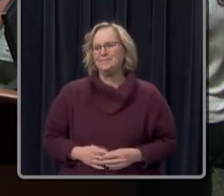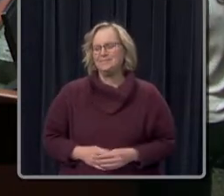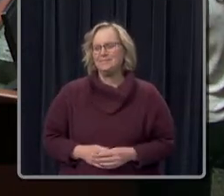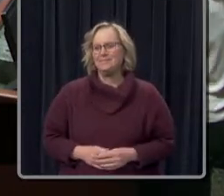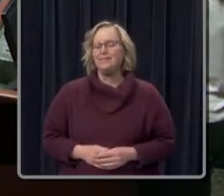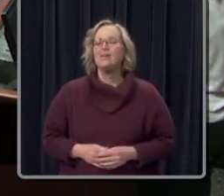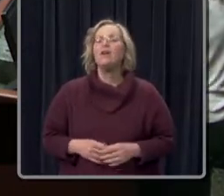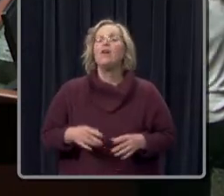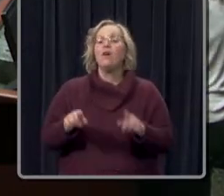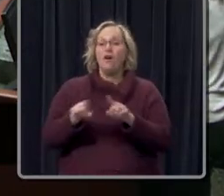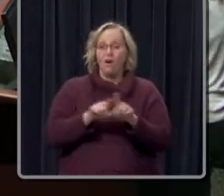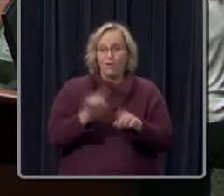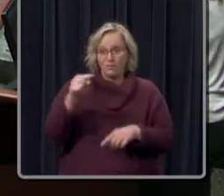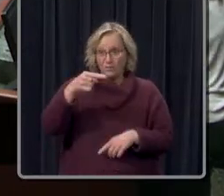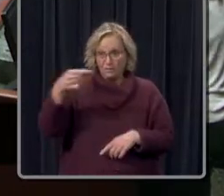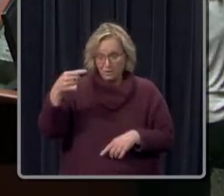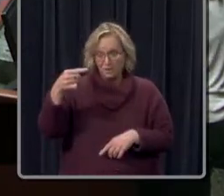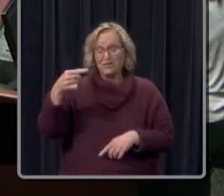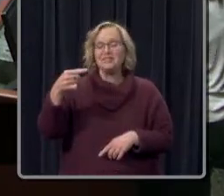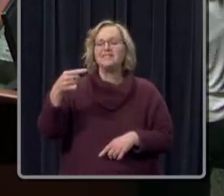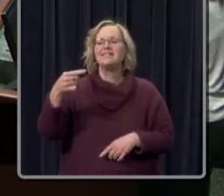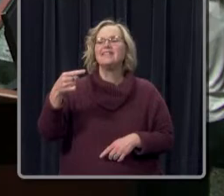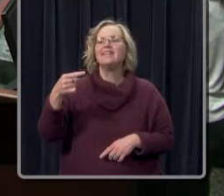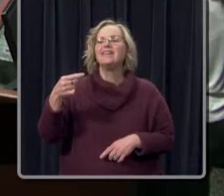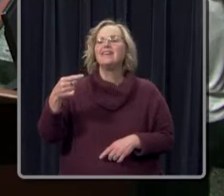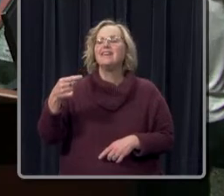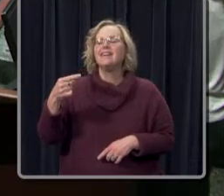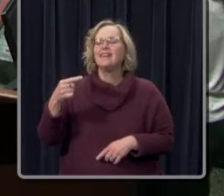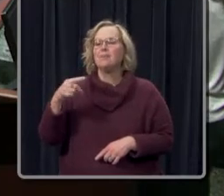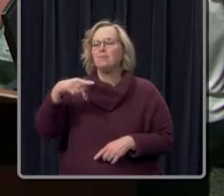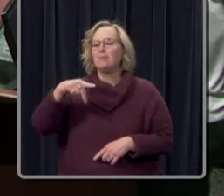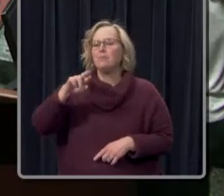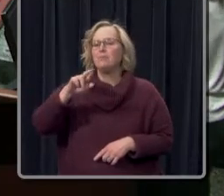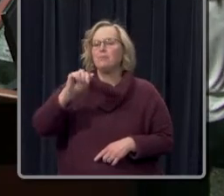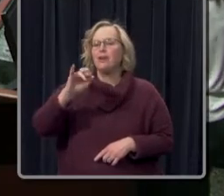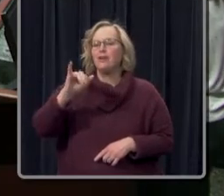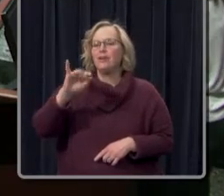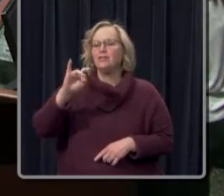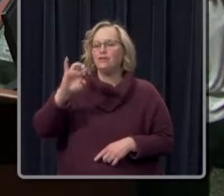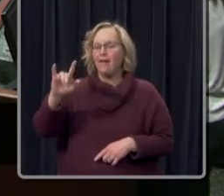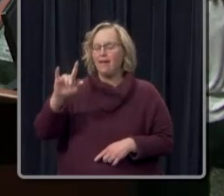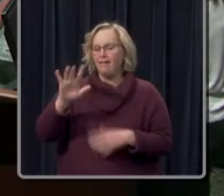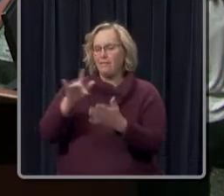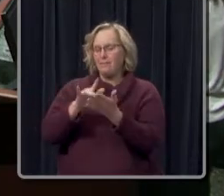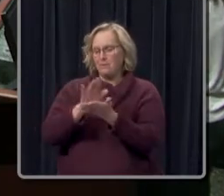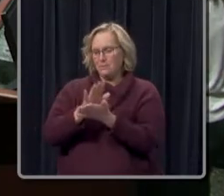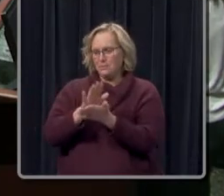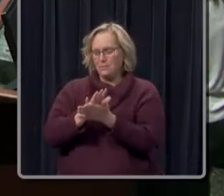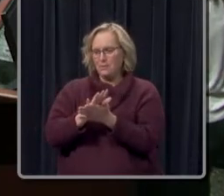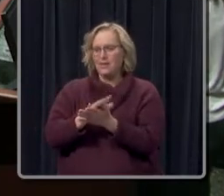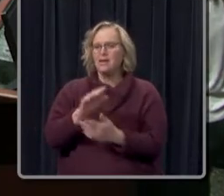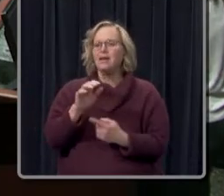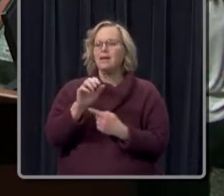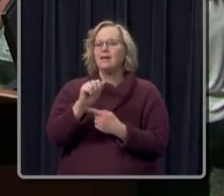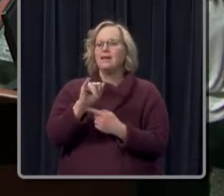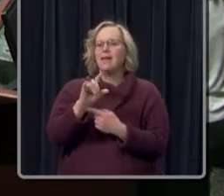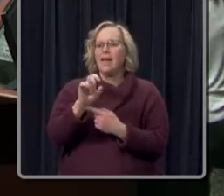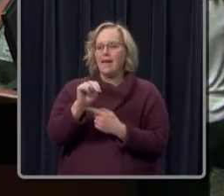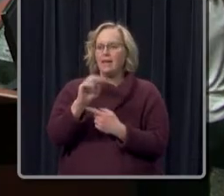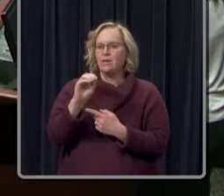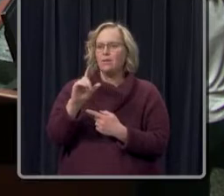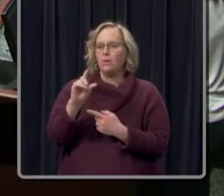And then also tied for first place was our Prairie Trail Middle School students, and they include Aiden